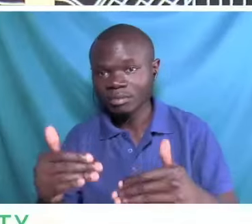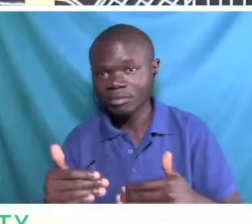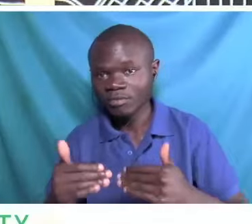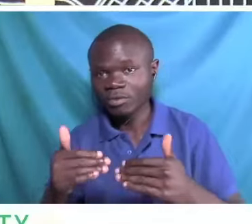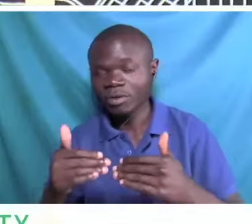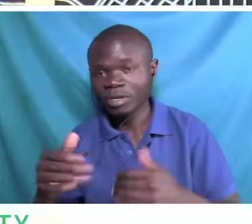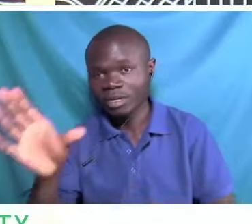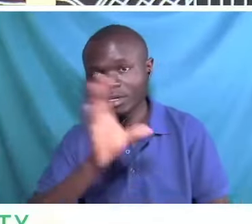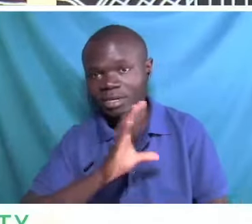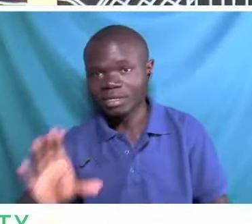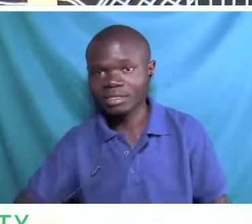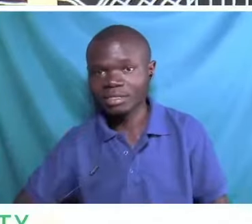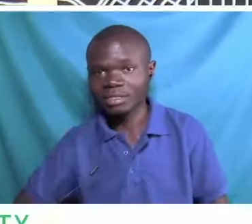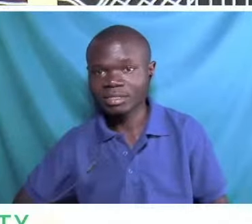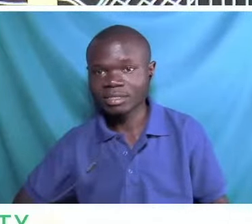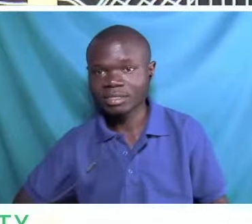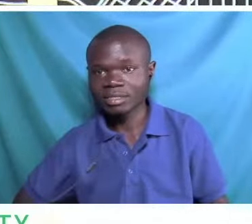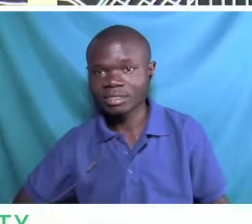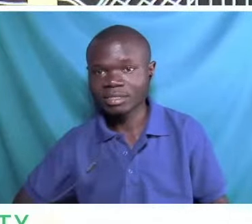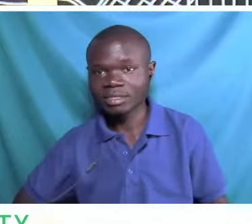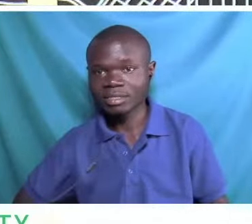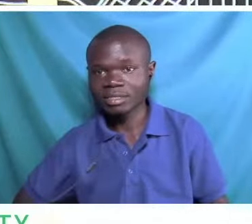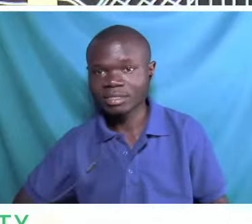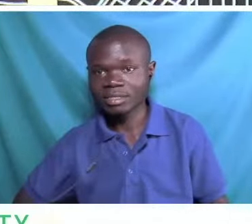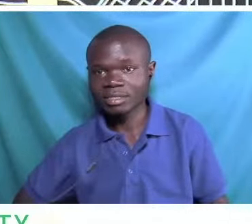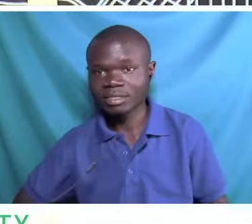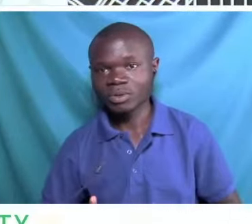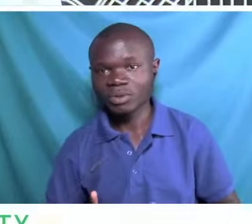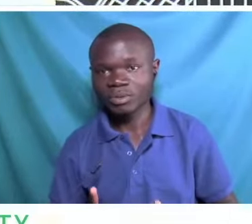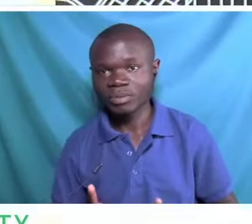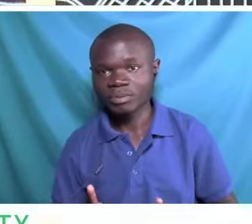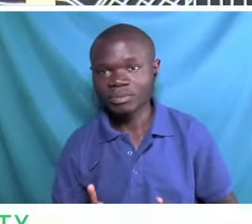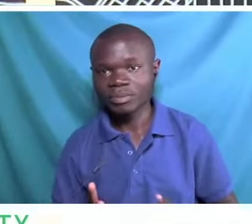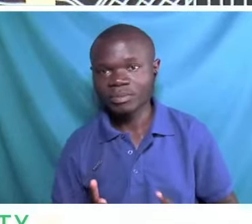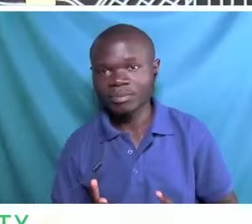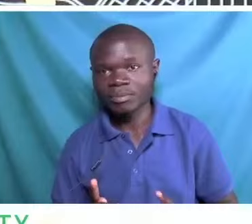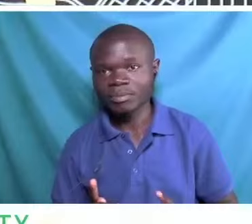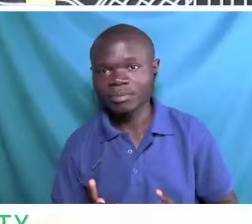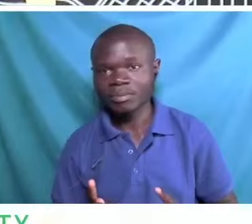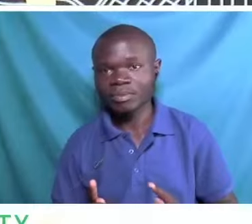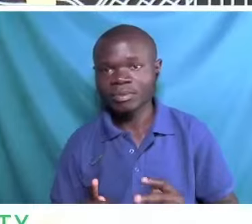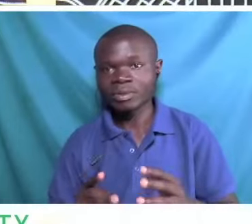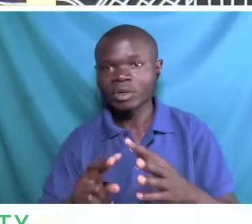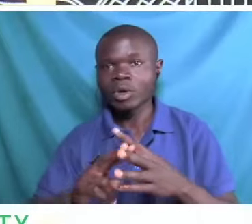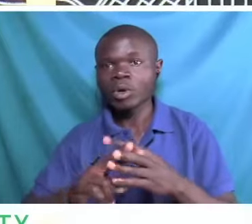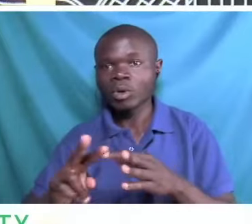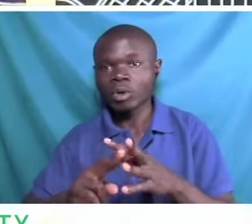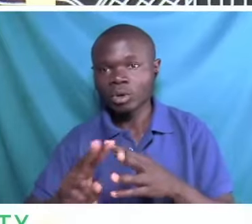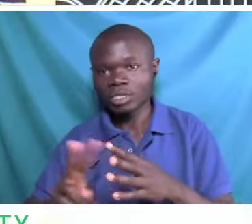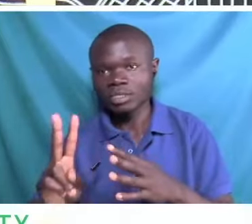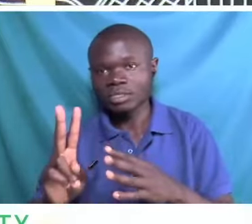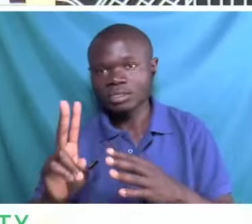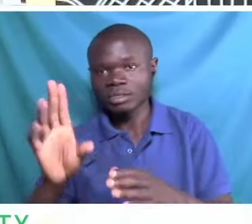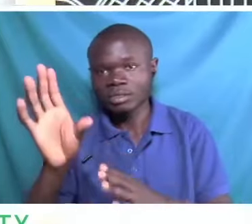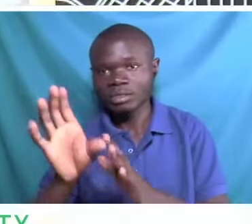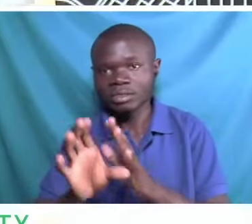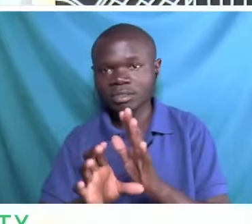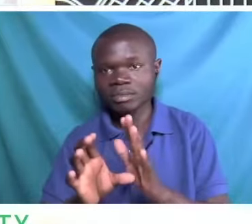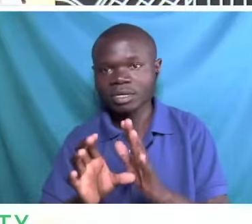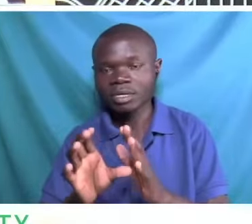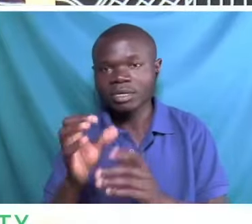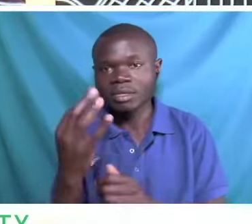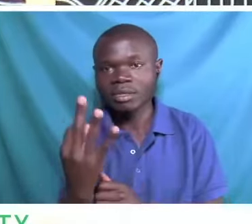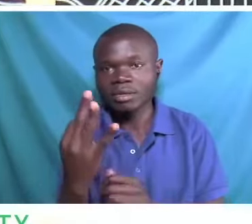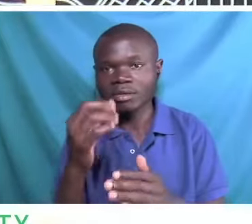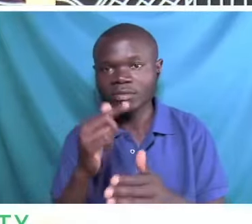very quickly from the book of Colossians. I shall be basing my teaching from the book of Colossians chapter 3 from verse 1